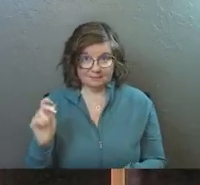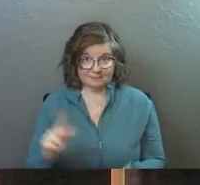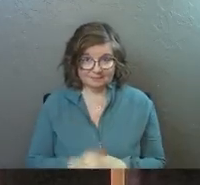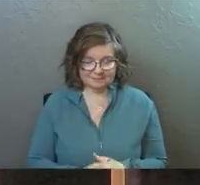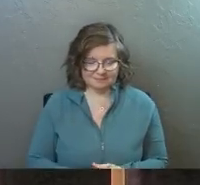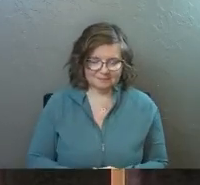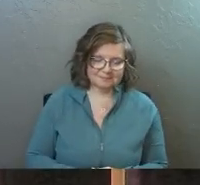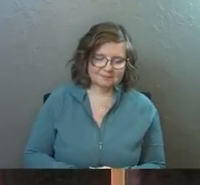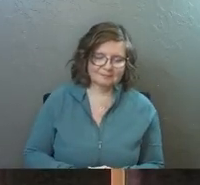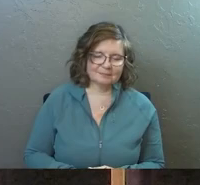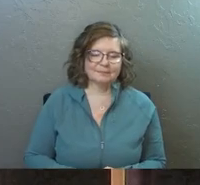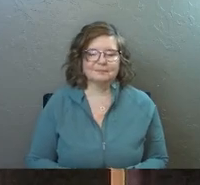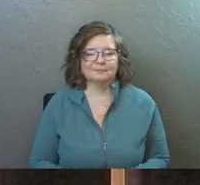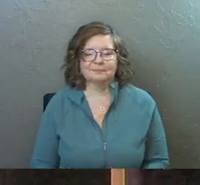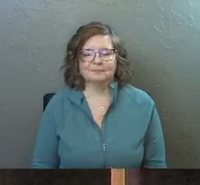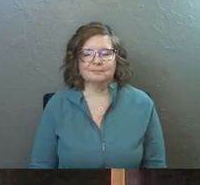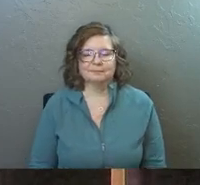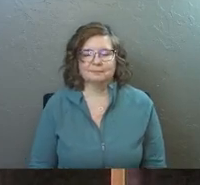fine.